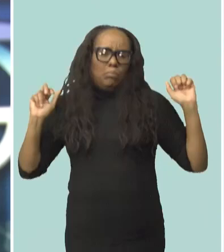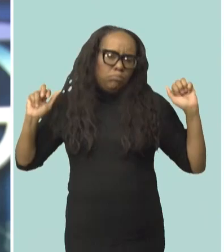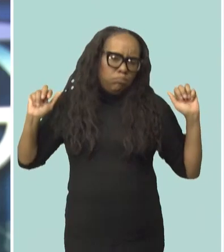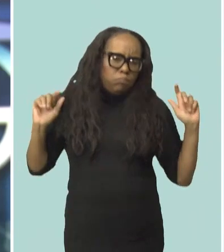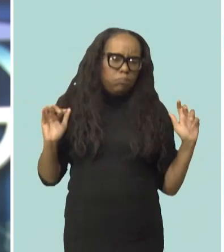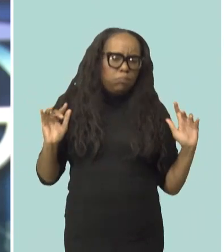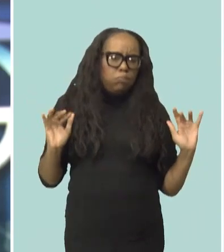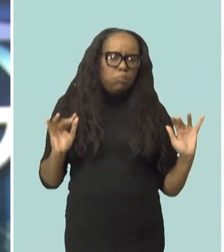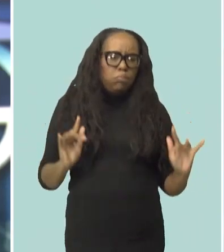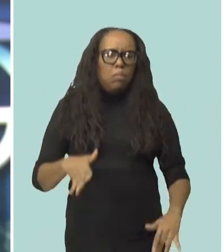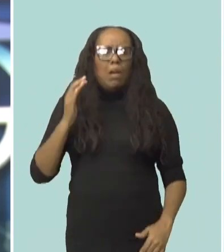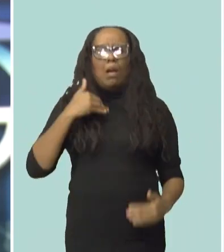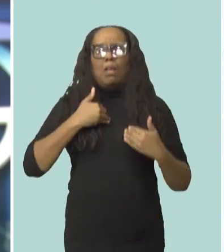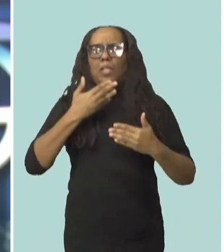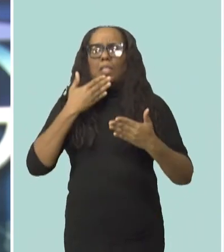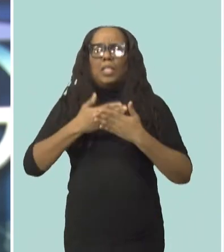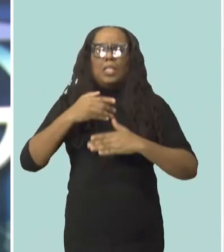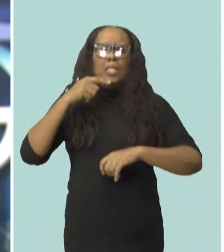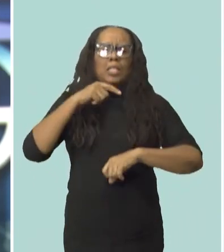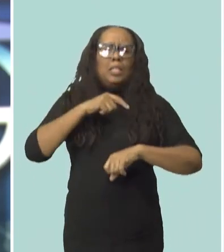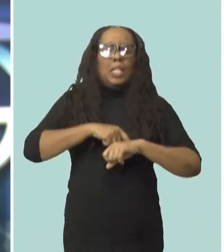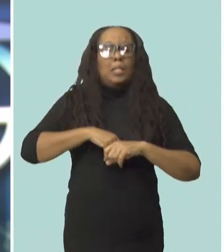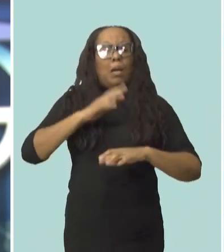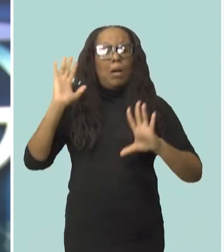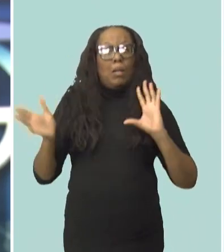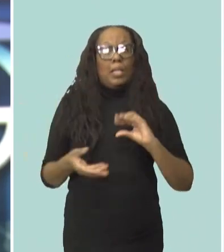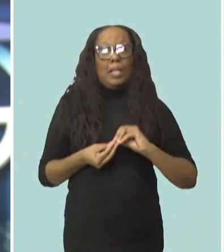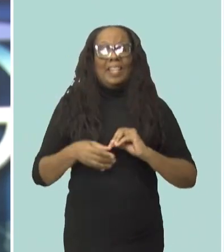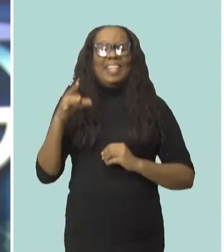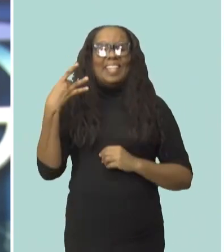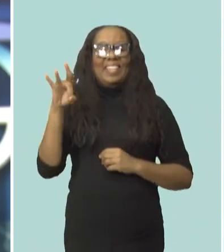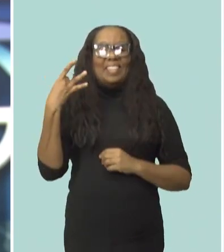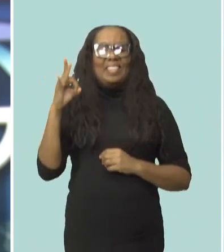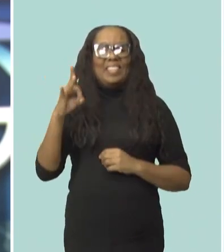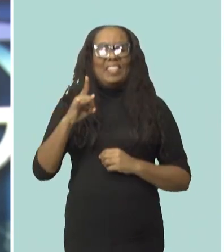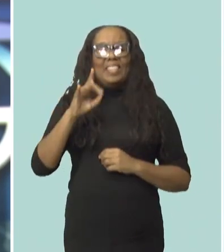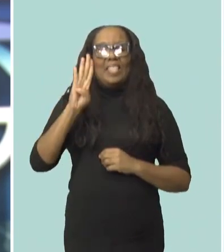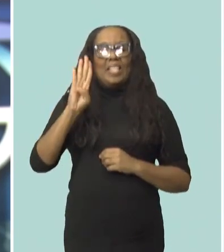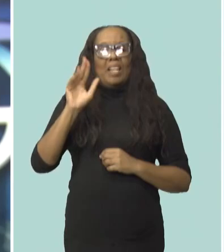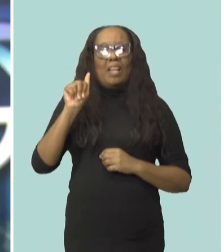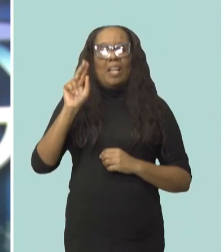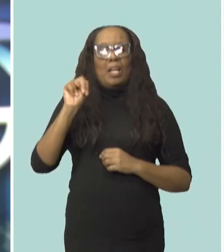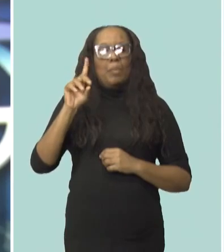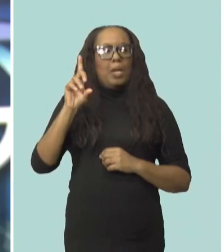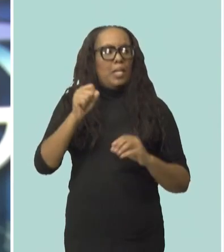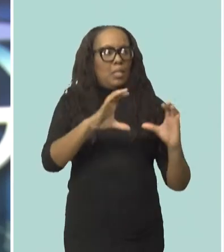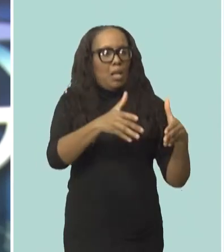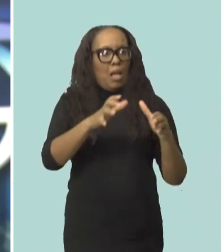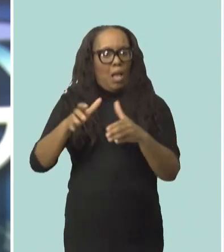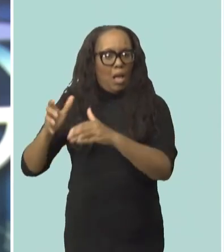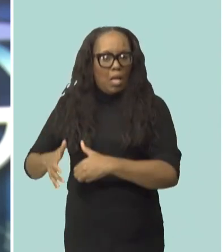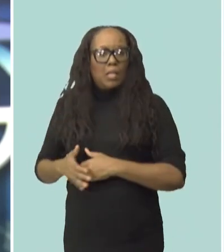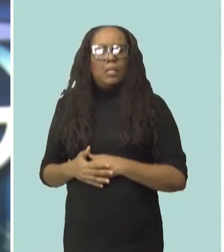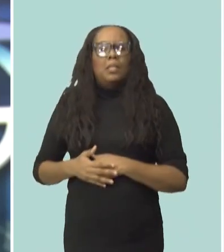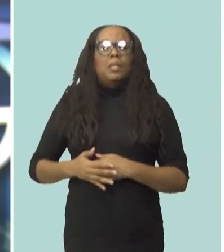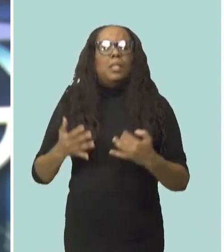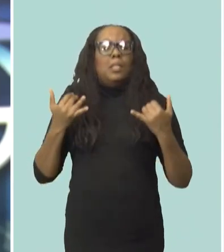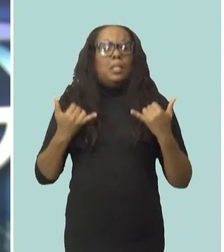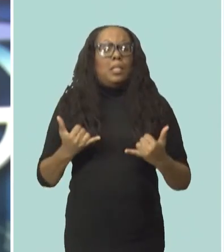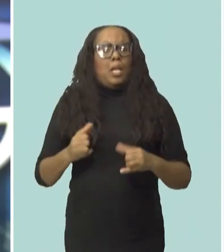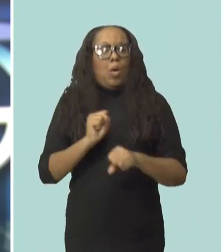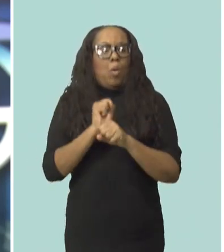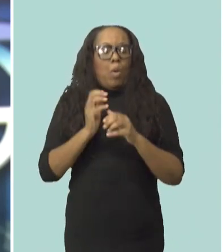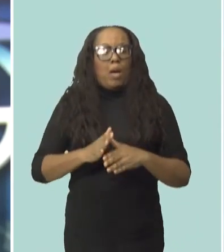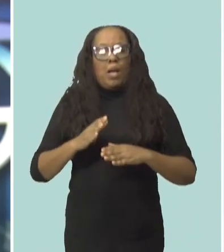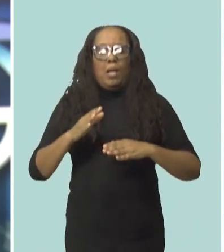are expected to have a good time on the road in 18 bands. Today, workers at band houses were issuing last-minute costumes and